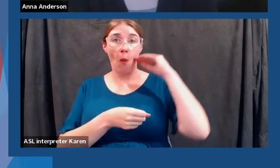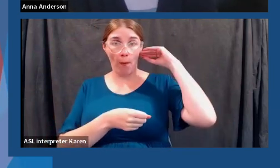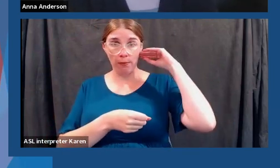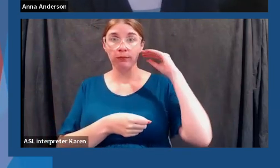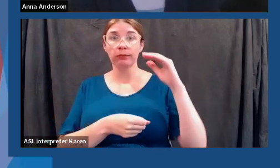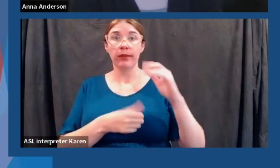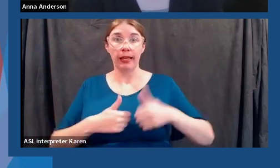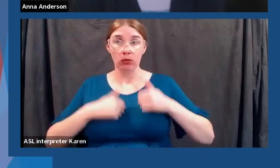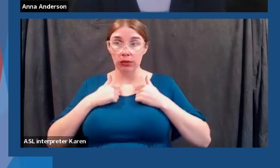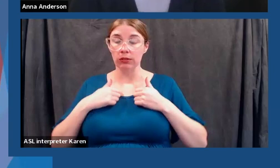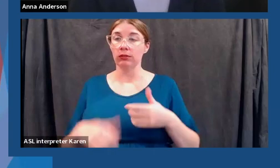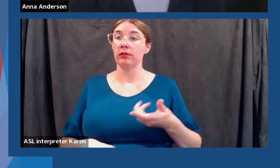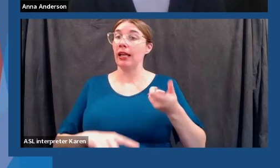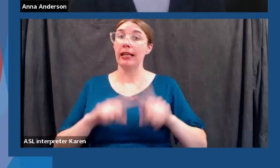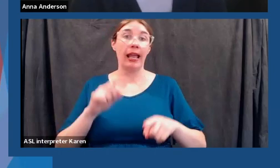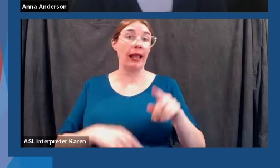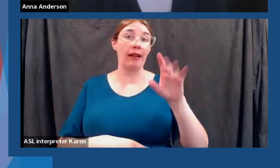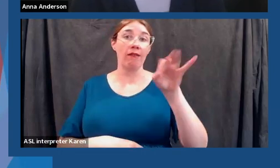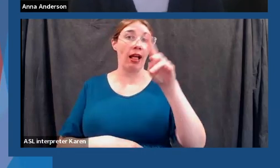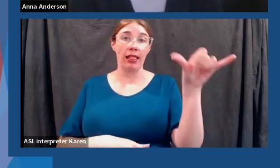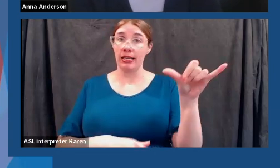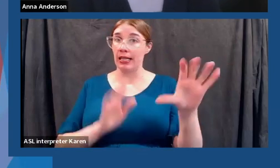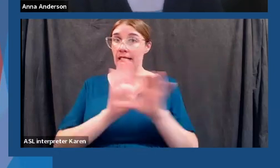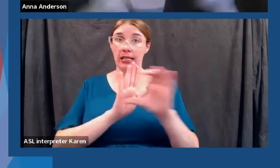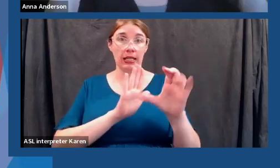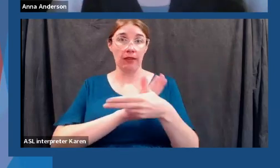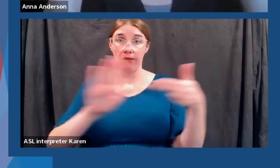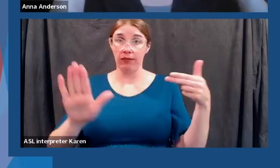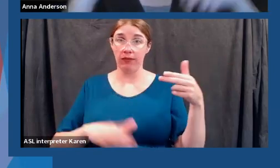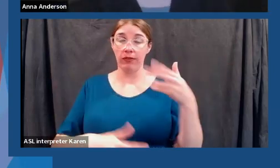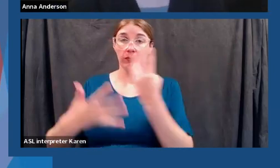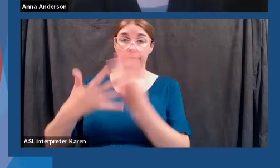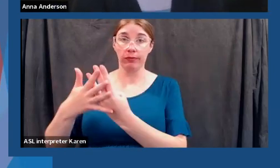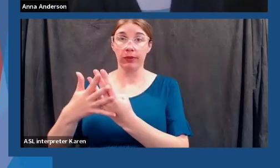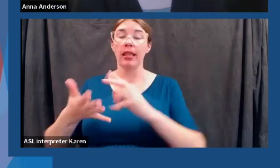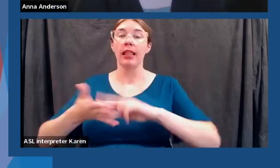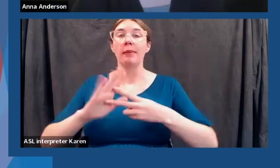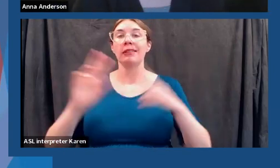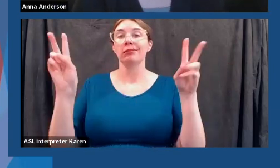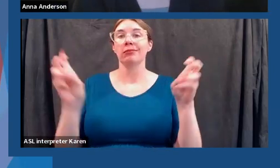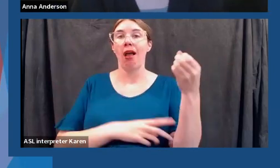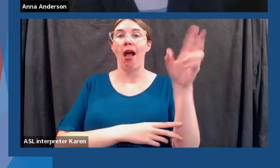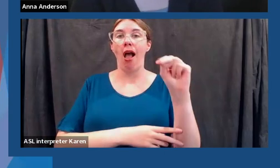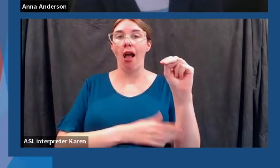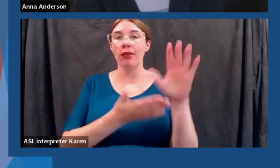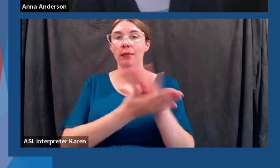be serving a sentence for a felony conviction, and that includes being on paper. You have to have